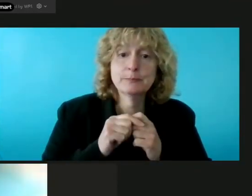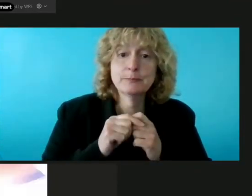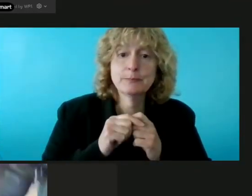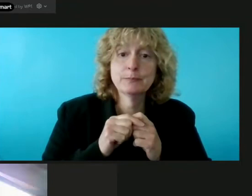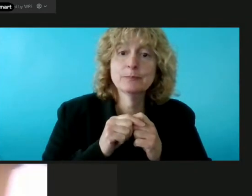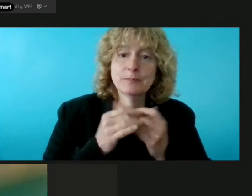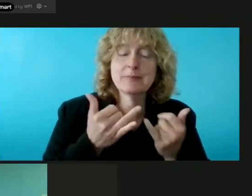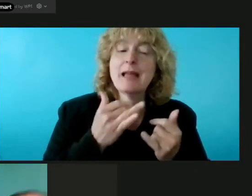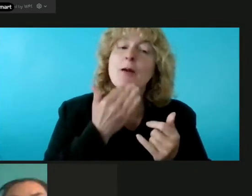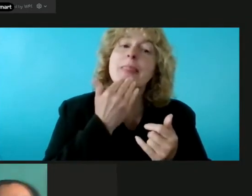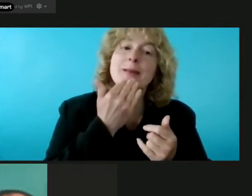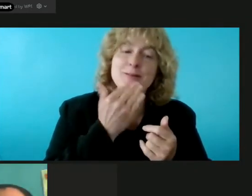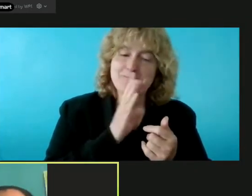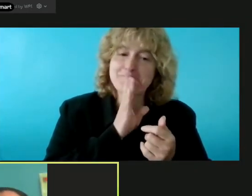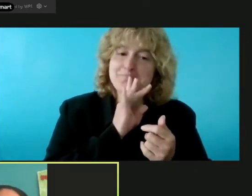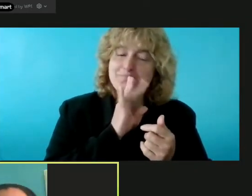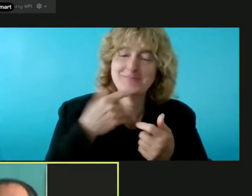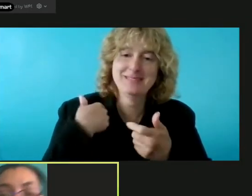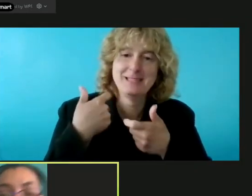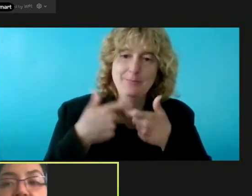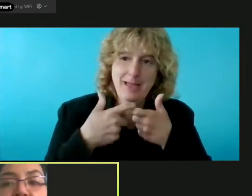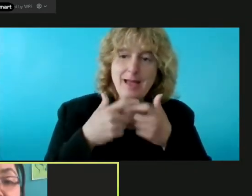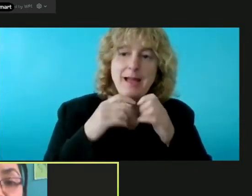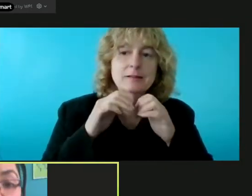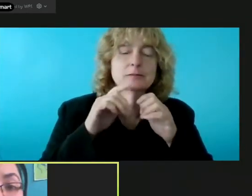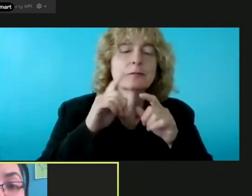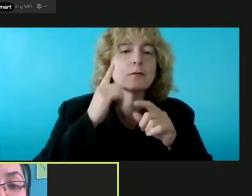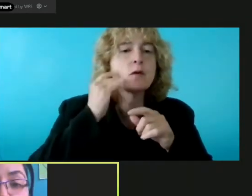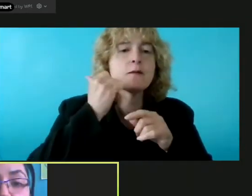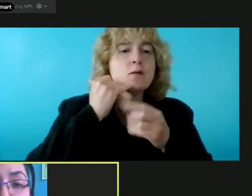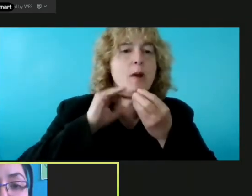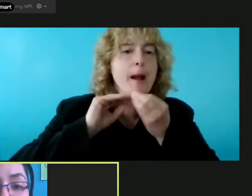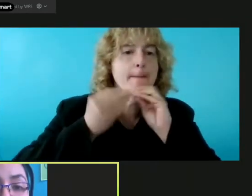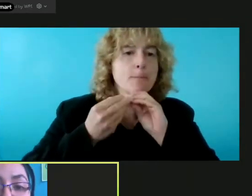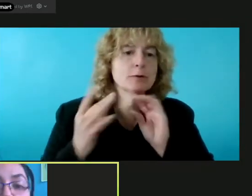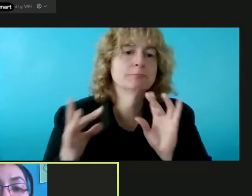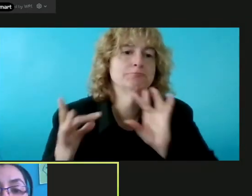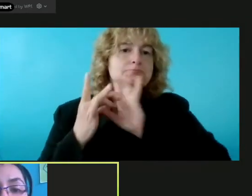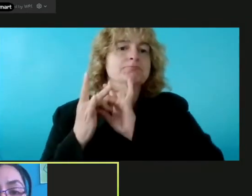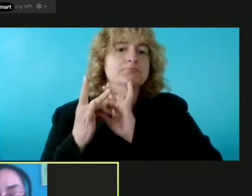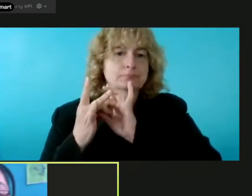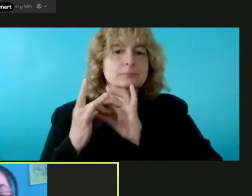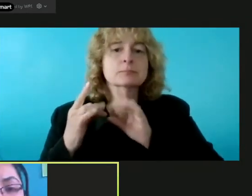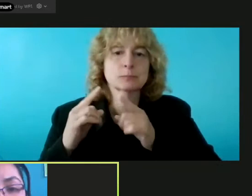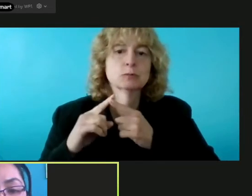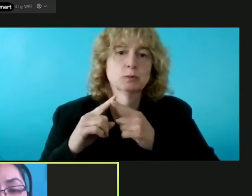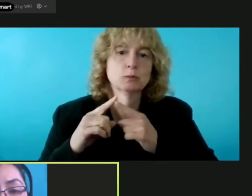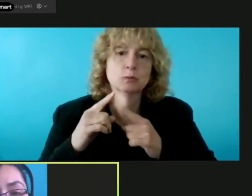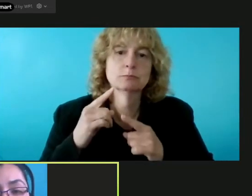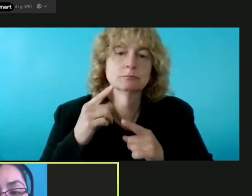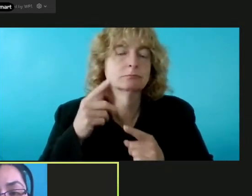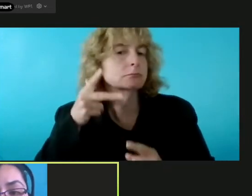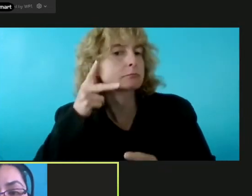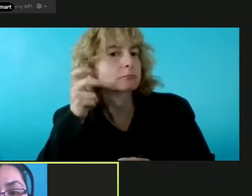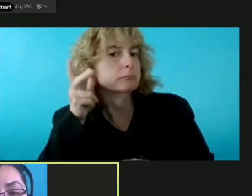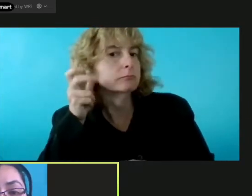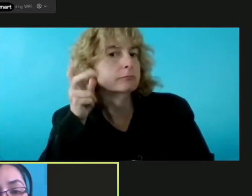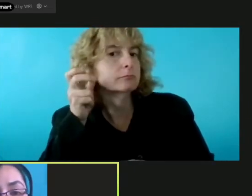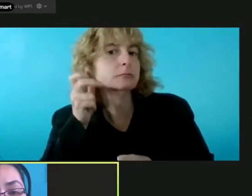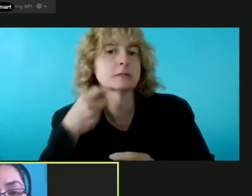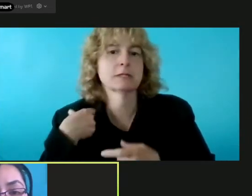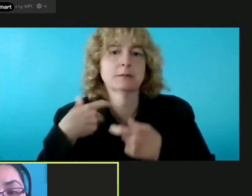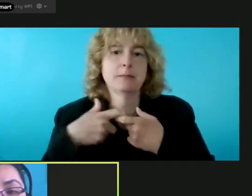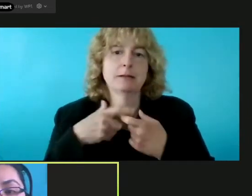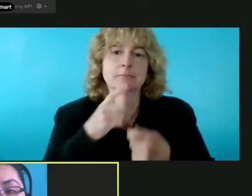Yes, thank you. Buenas tardes. Si gustan ver este video en español, por favor busca a Detroit Hispanic Development Corporation